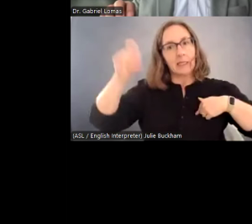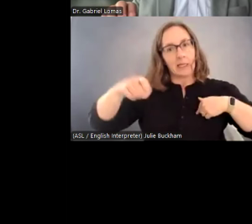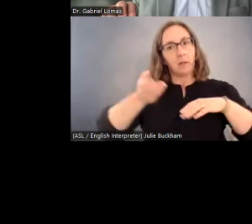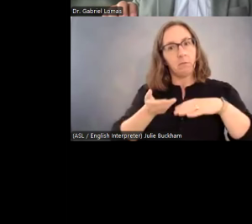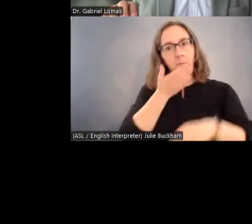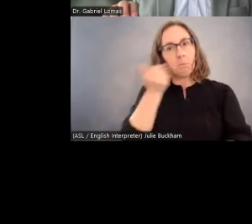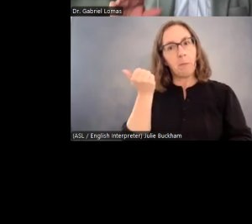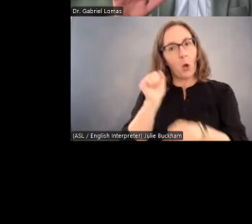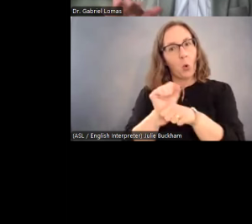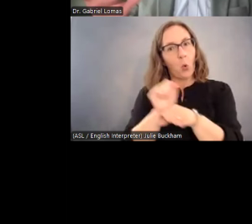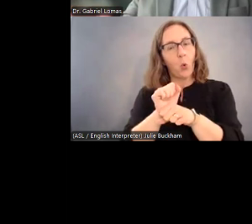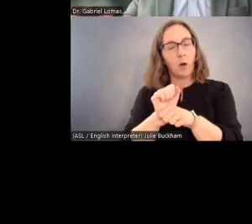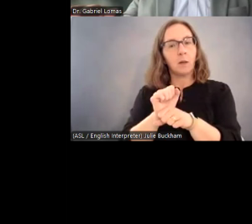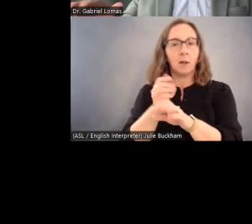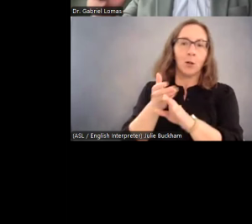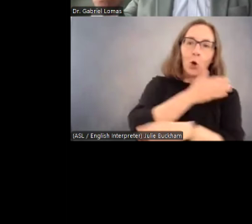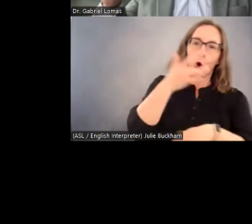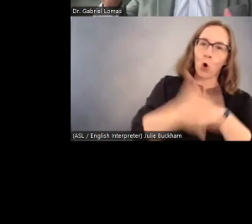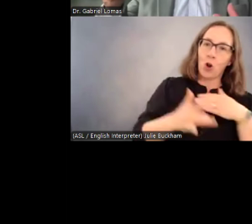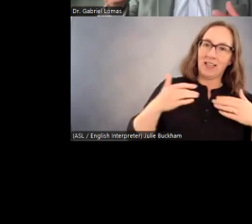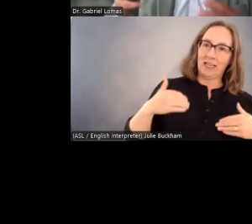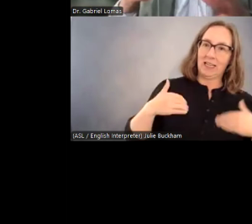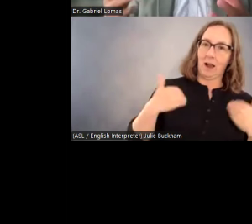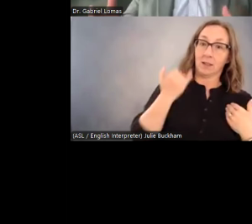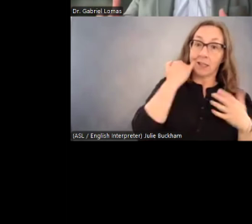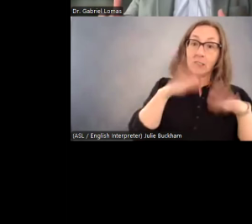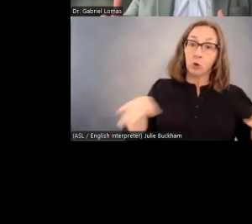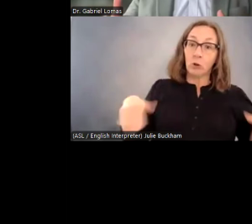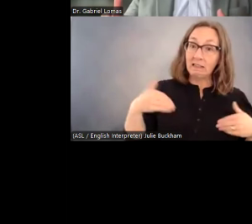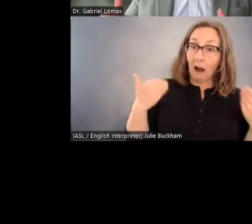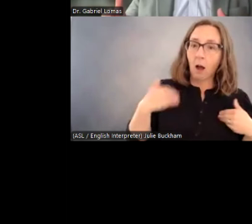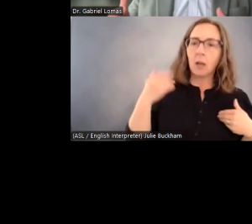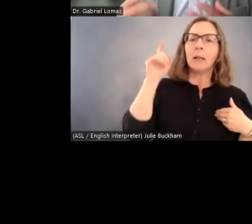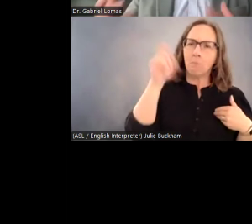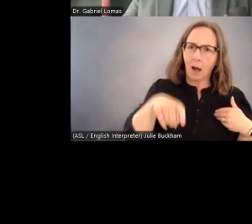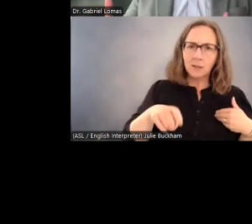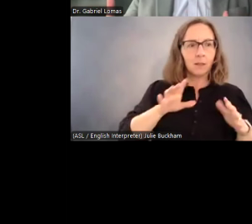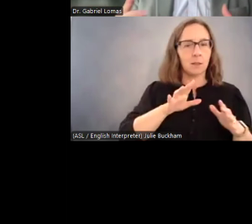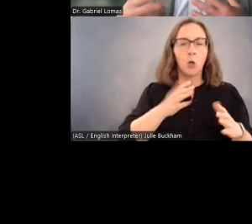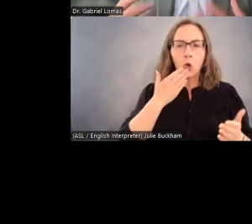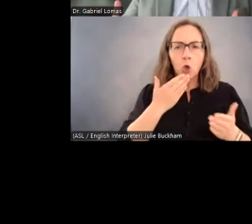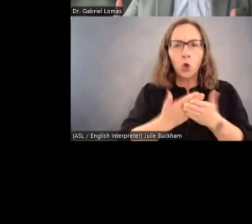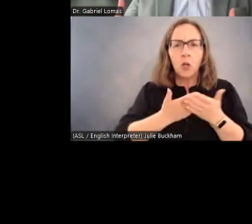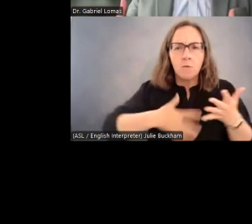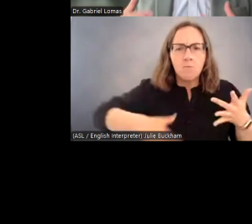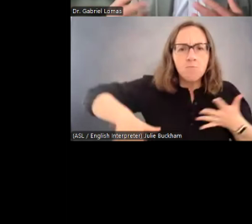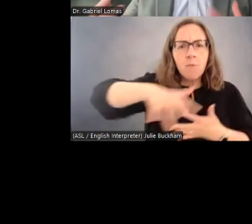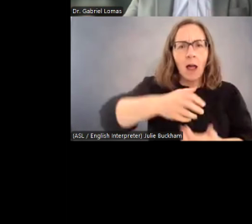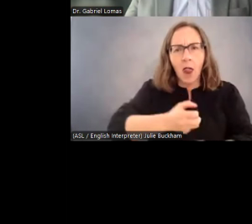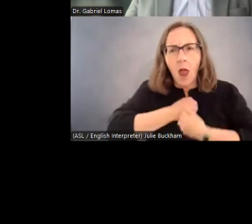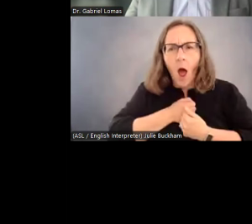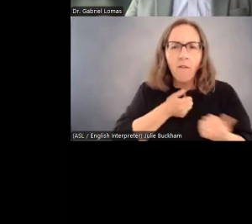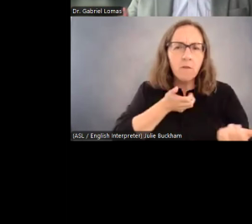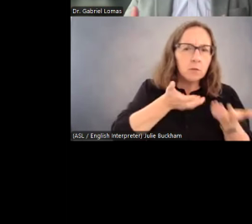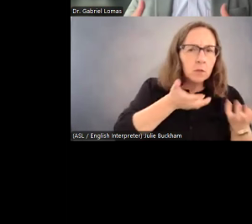stages. When children are young, we have to make sure that they have good nurturing environments, that they're not neglected, that they feel loved, they're protected